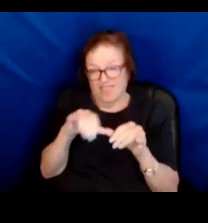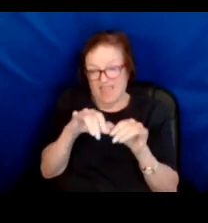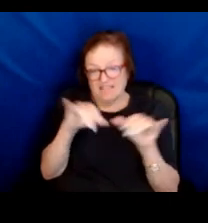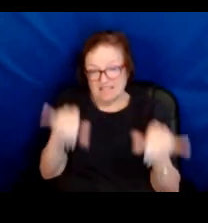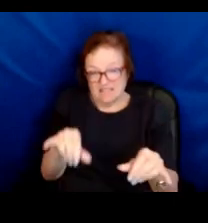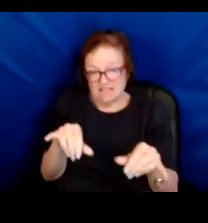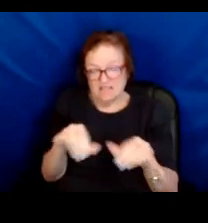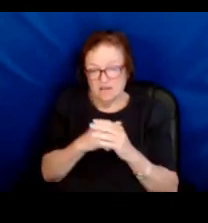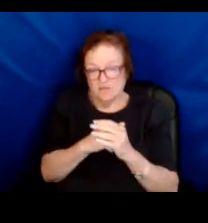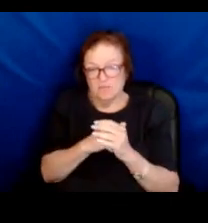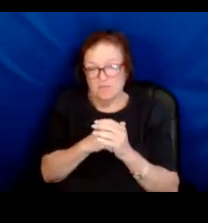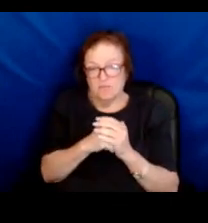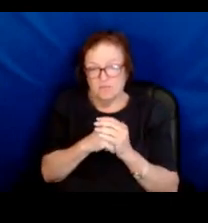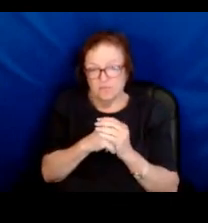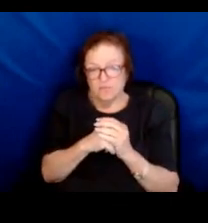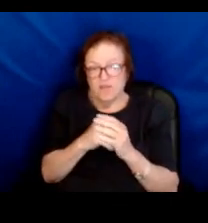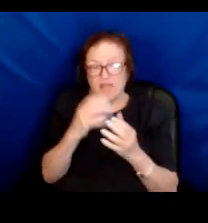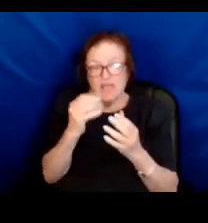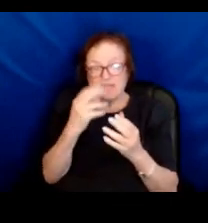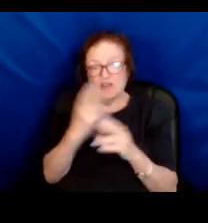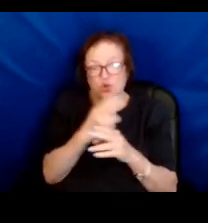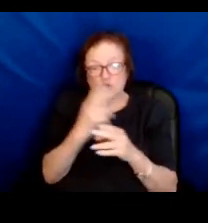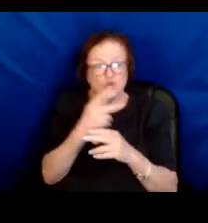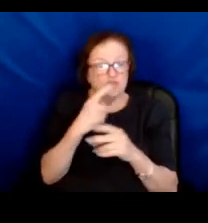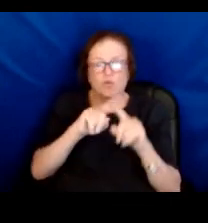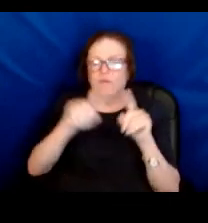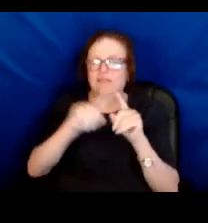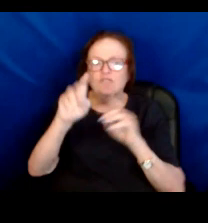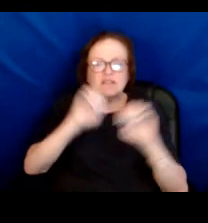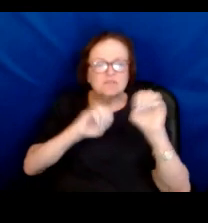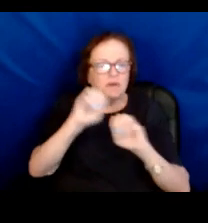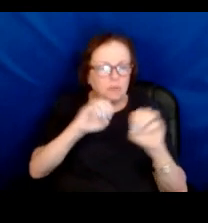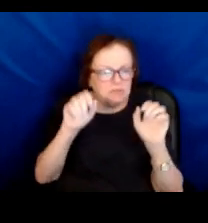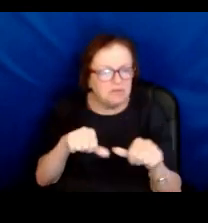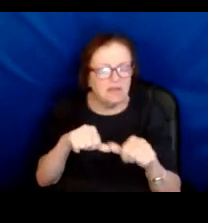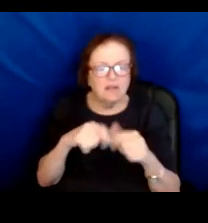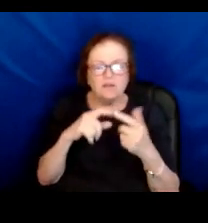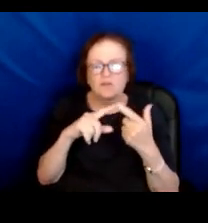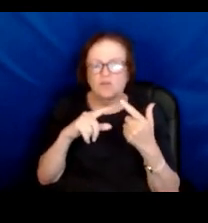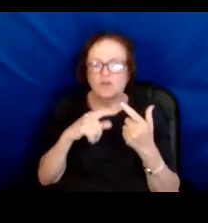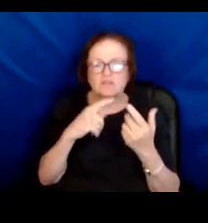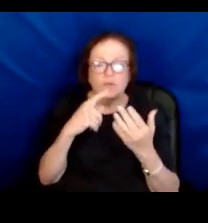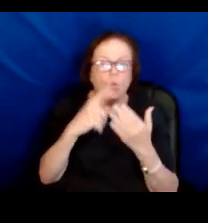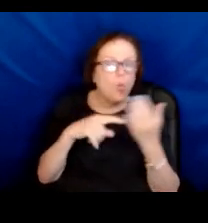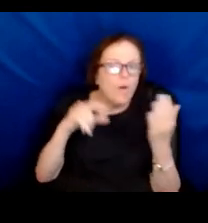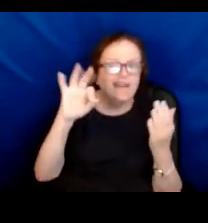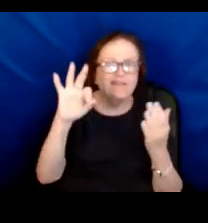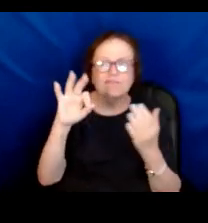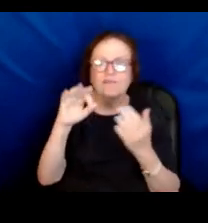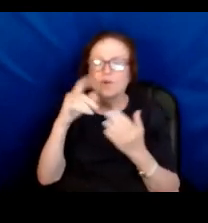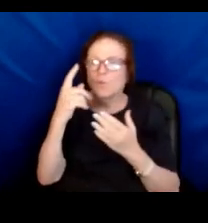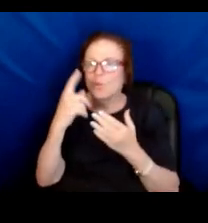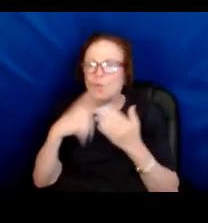you believe in, then you can use it for all sorts of experiments. We could start to ask, what if questions? What